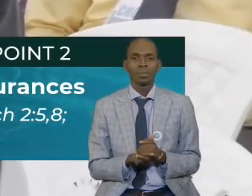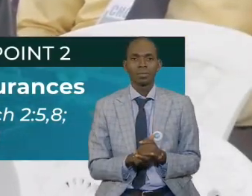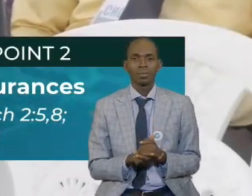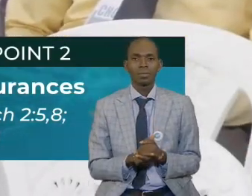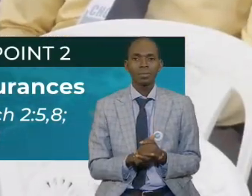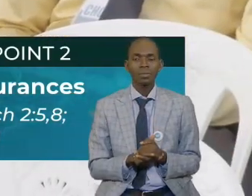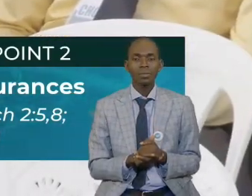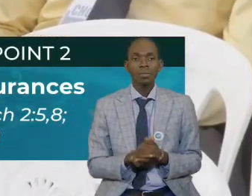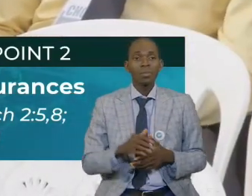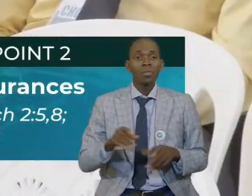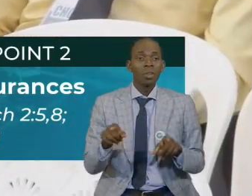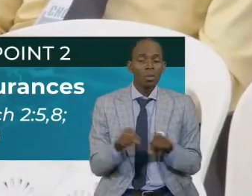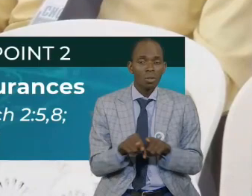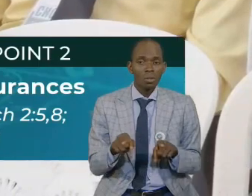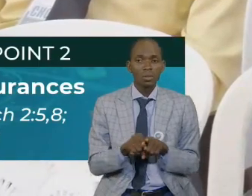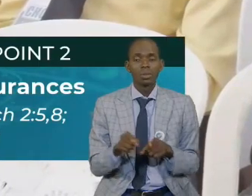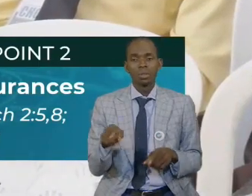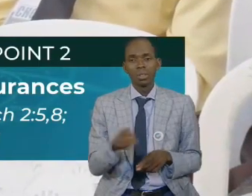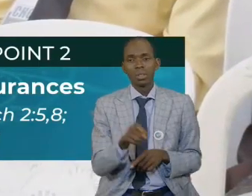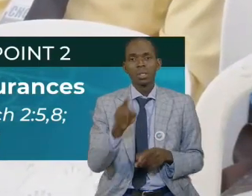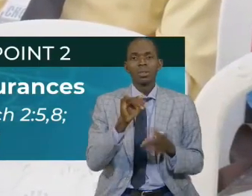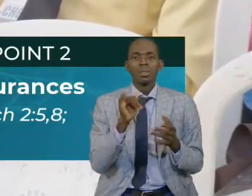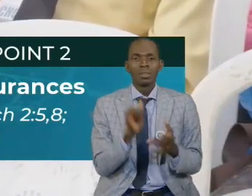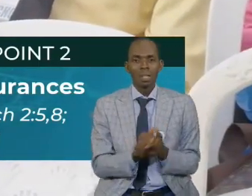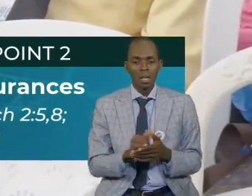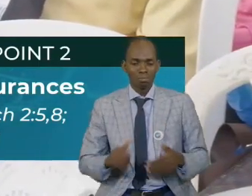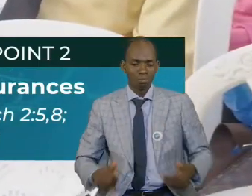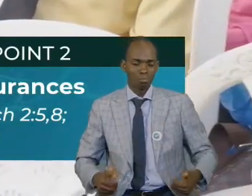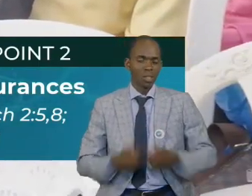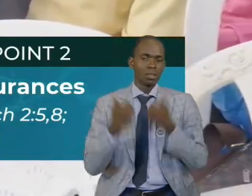Even them that contended with thee,